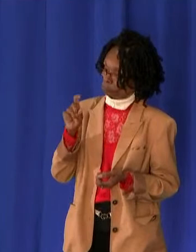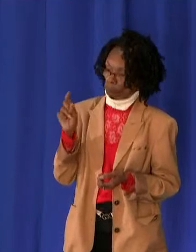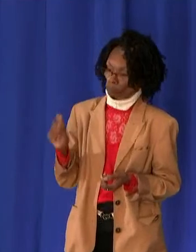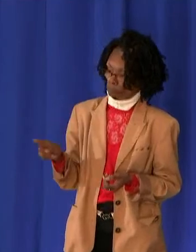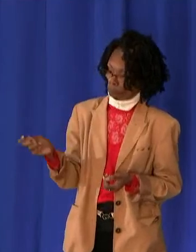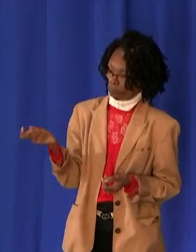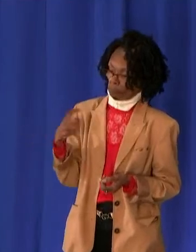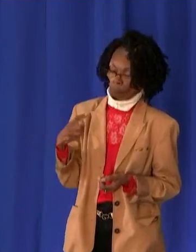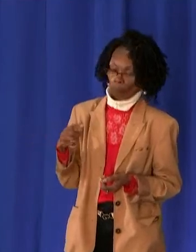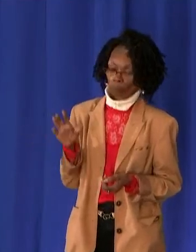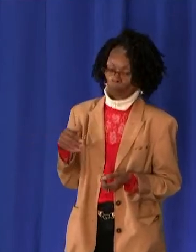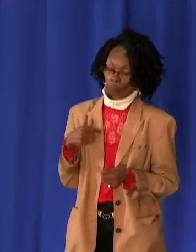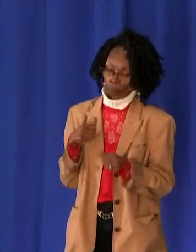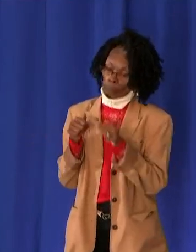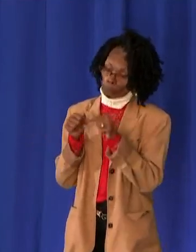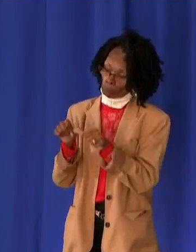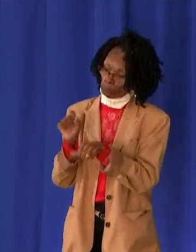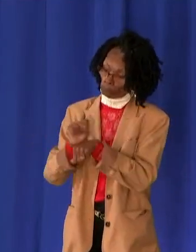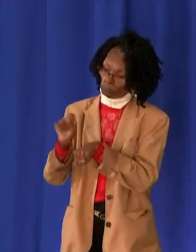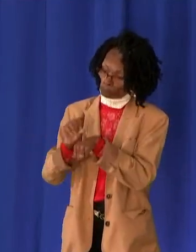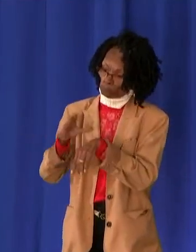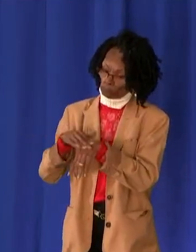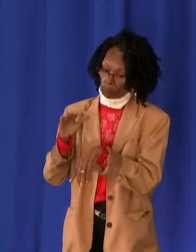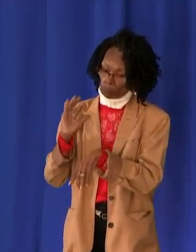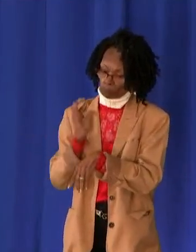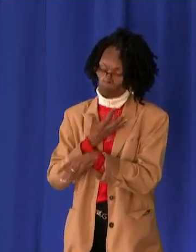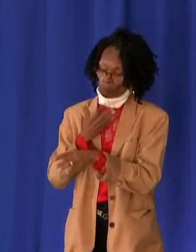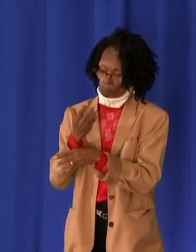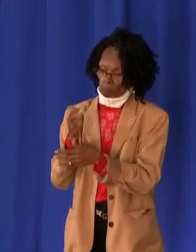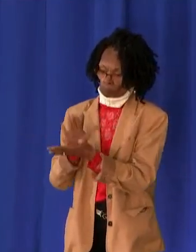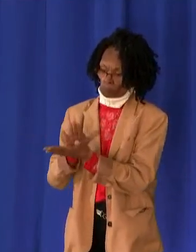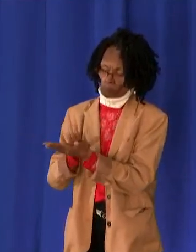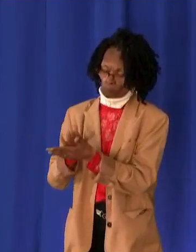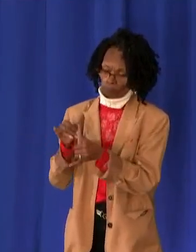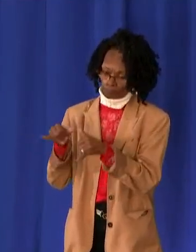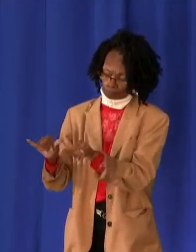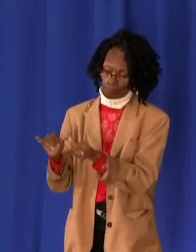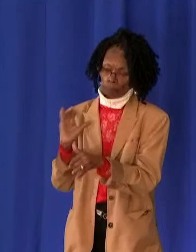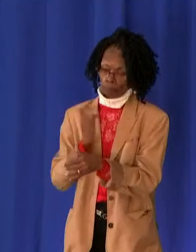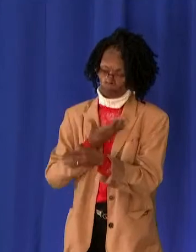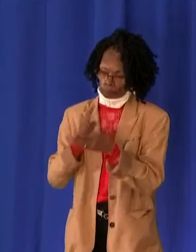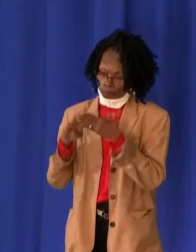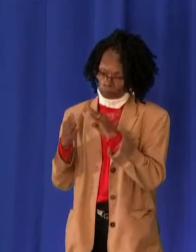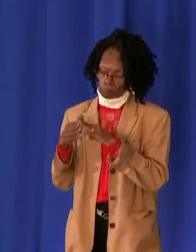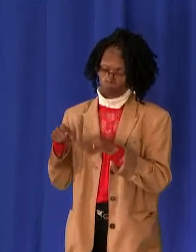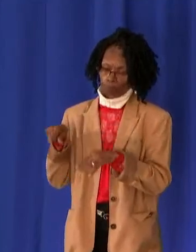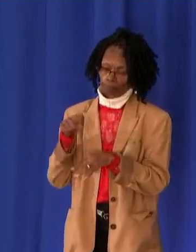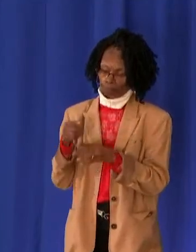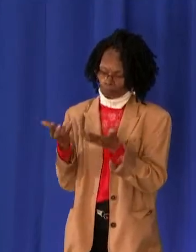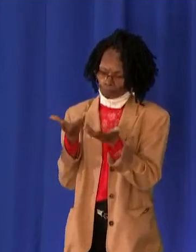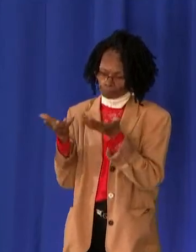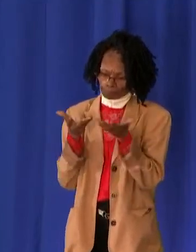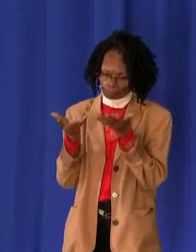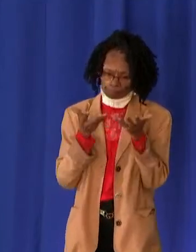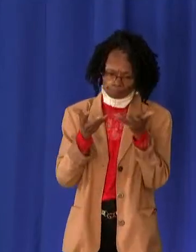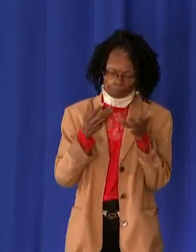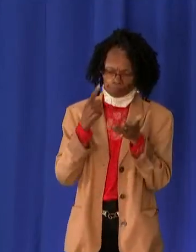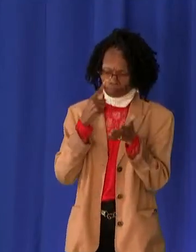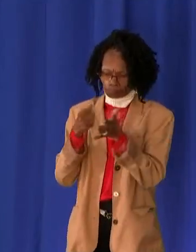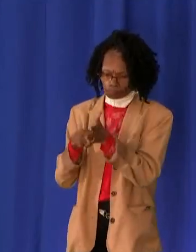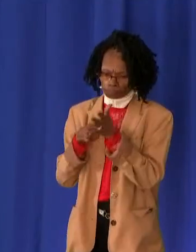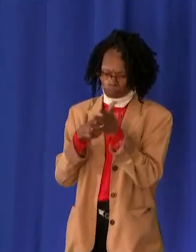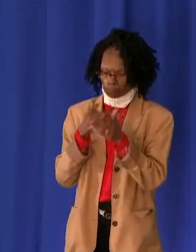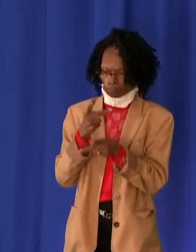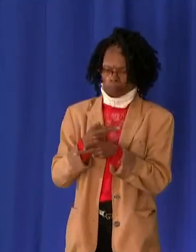We continue to work with our school communities over what they think it will take